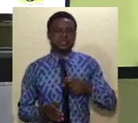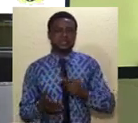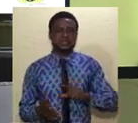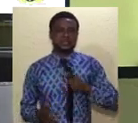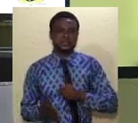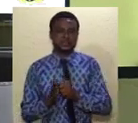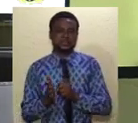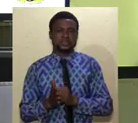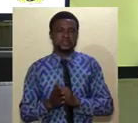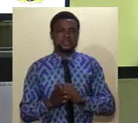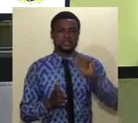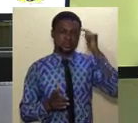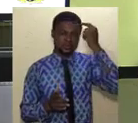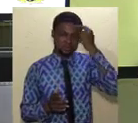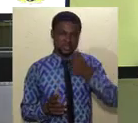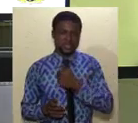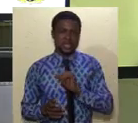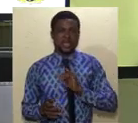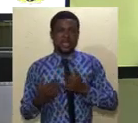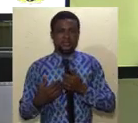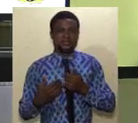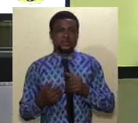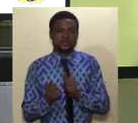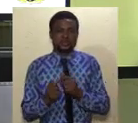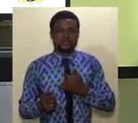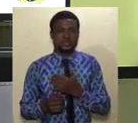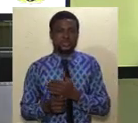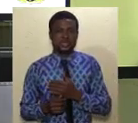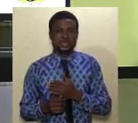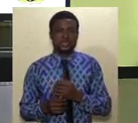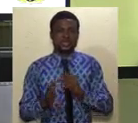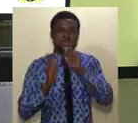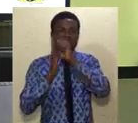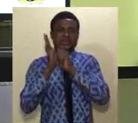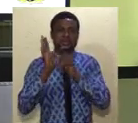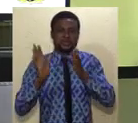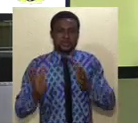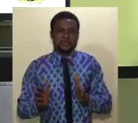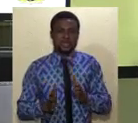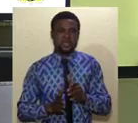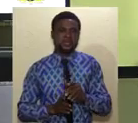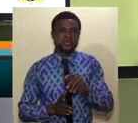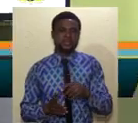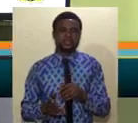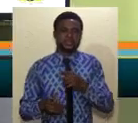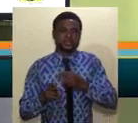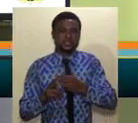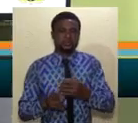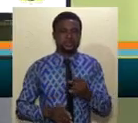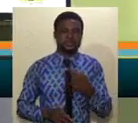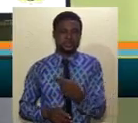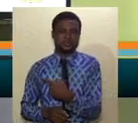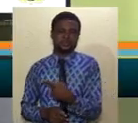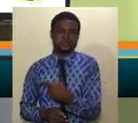in the studio today with me a barrister at law, Mrs. Titilola Adeniyi